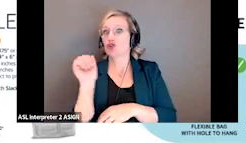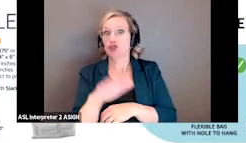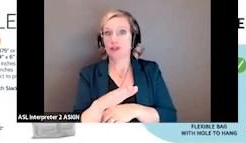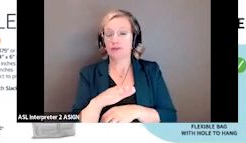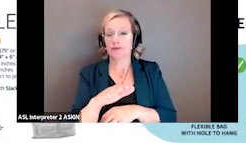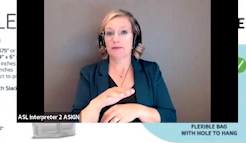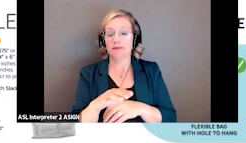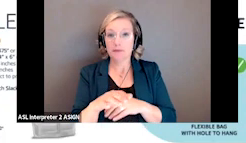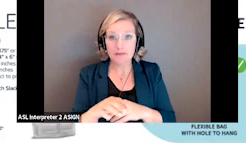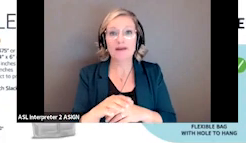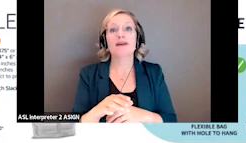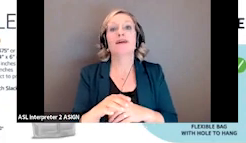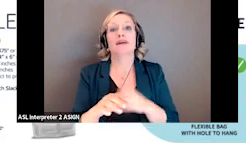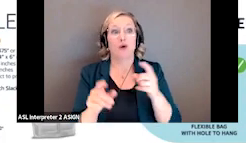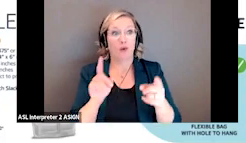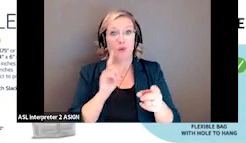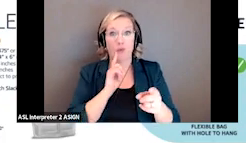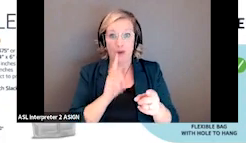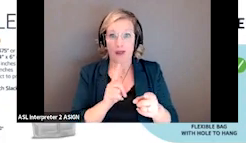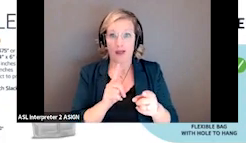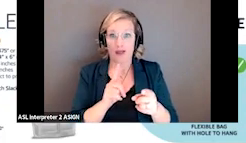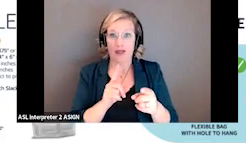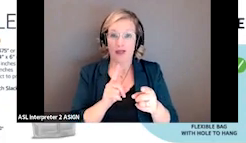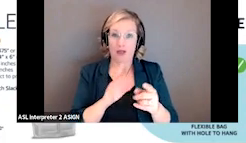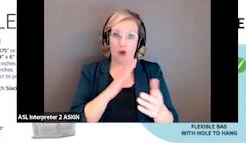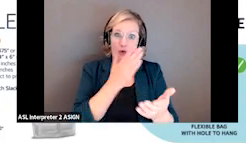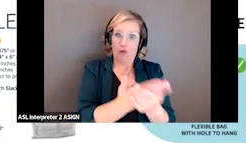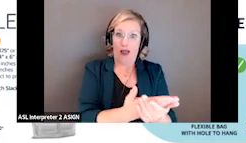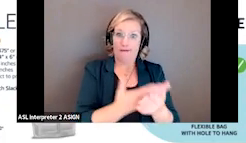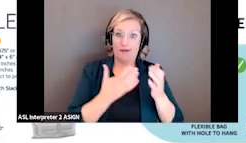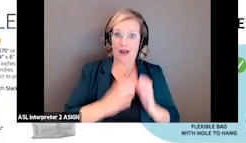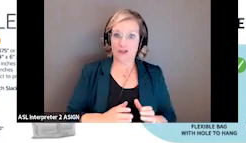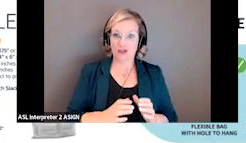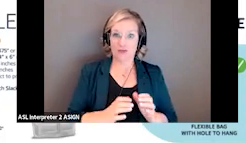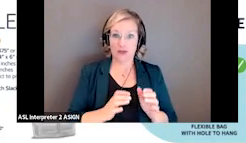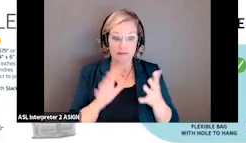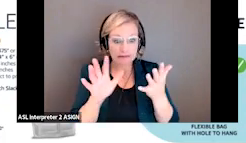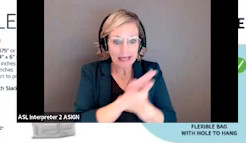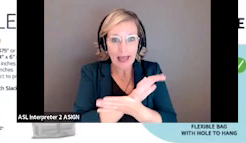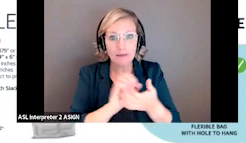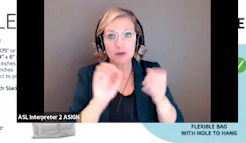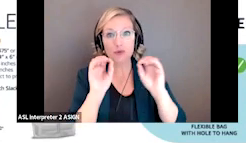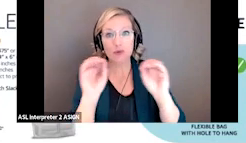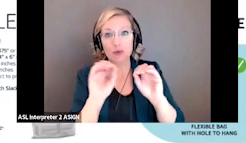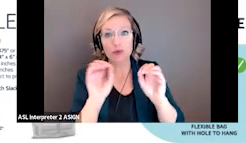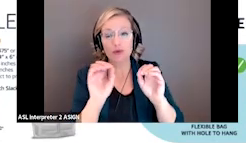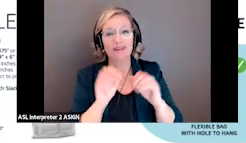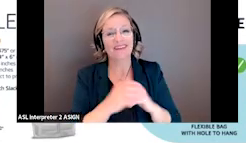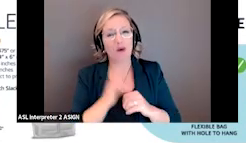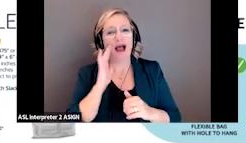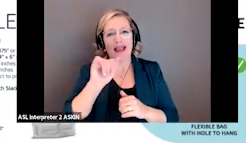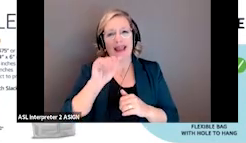the UPS person showing up and bringing it to someone's doorstep without the Amazon box around it.